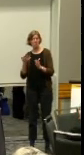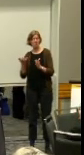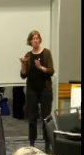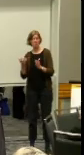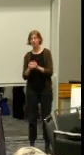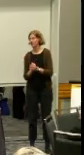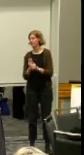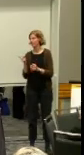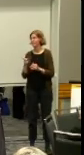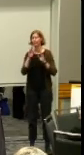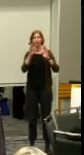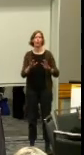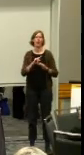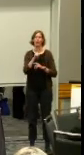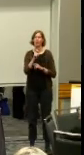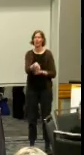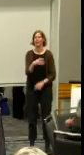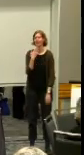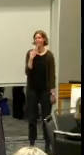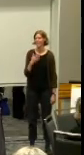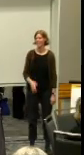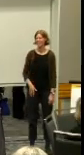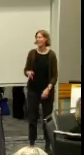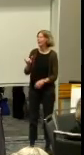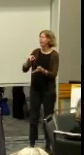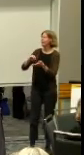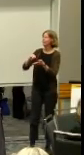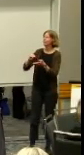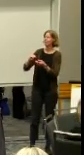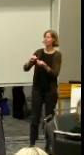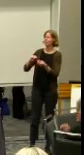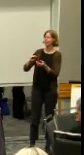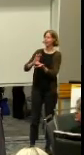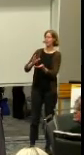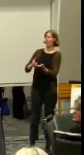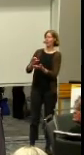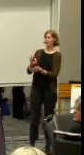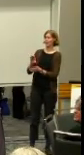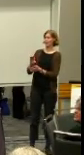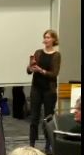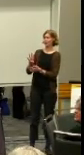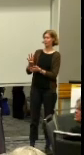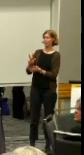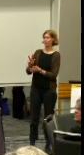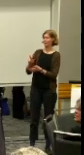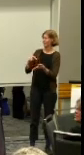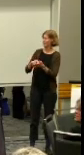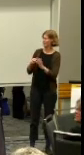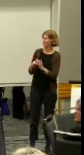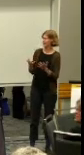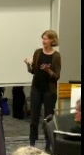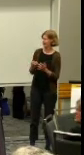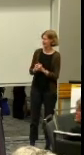What a great question. What does that number mean? Because Yeah. that's not an average that anybody ever sees.